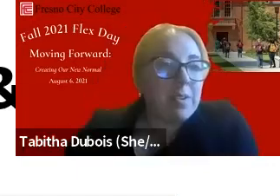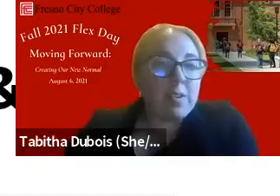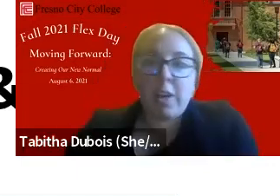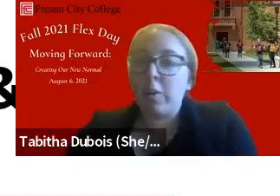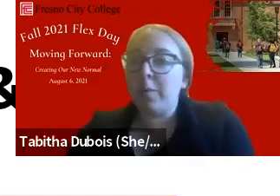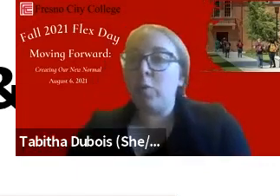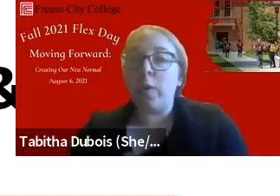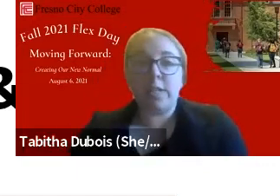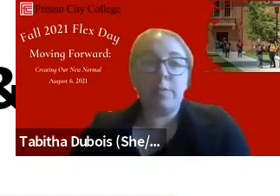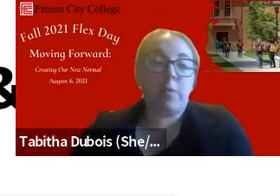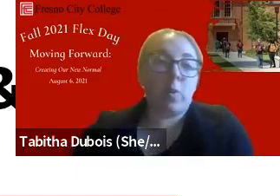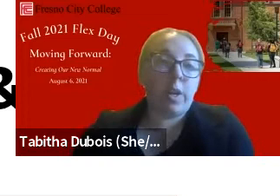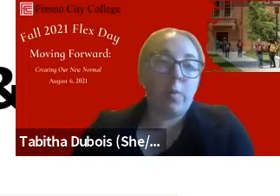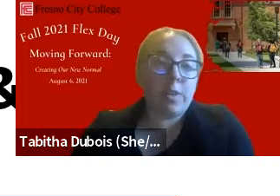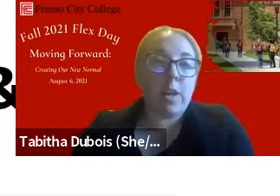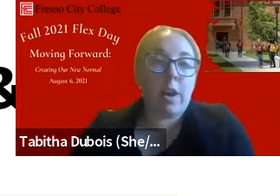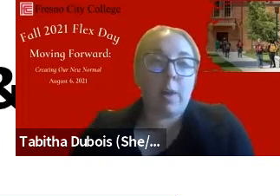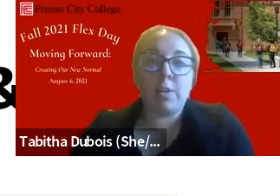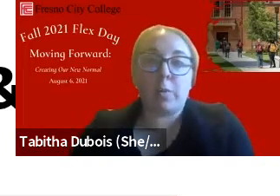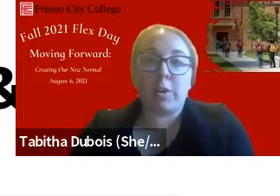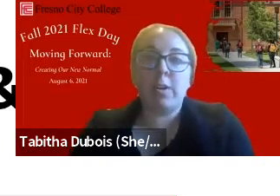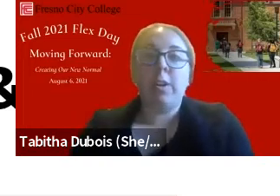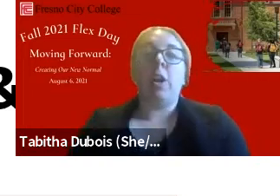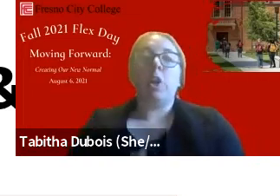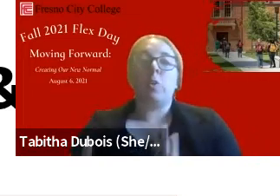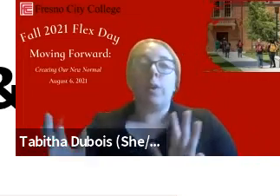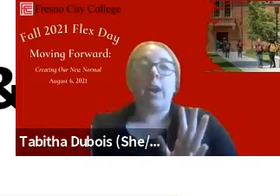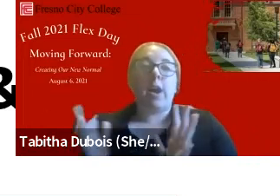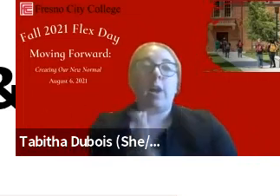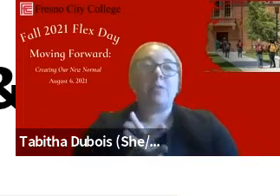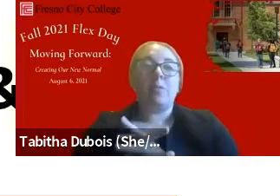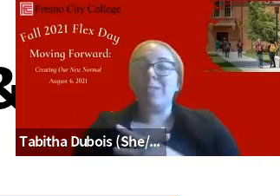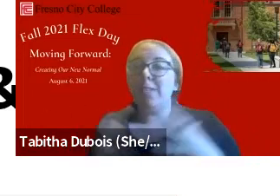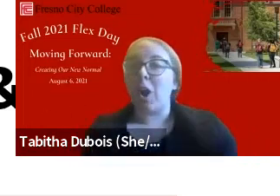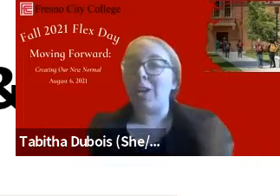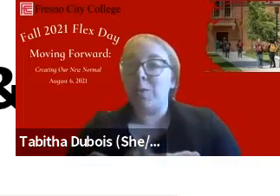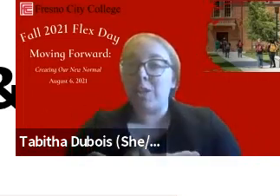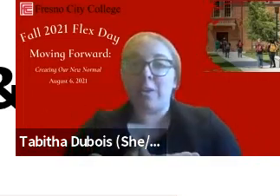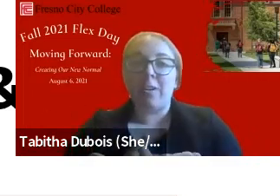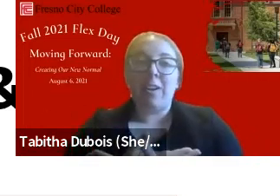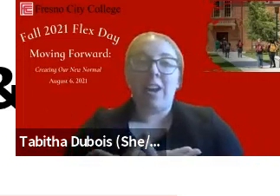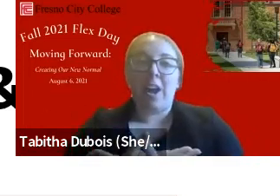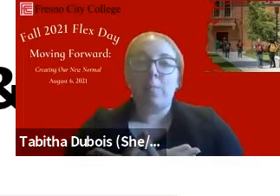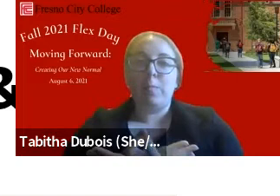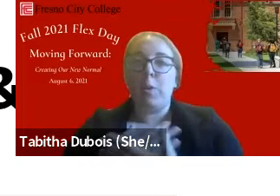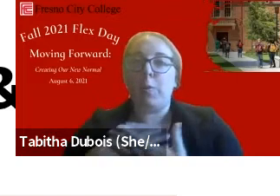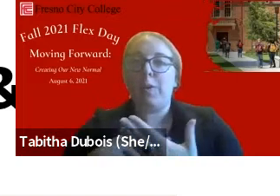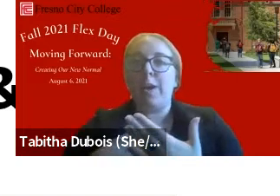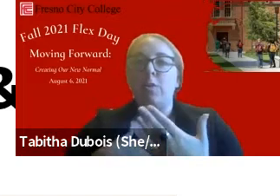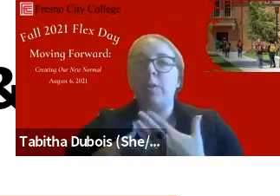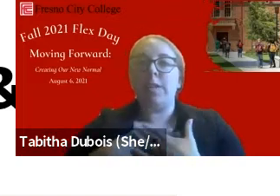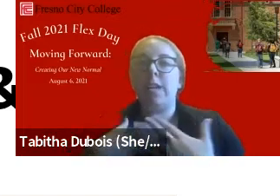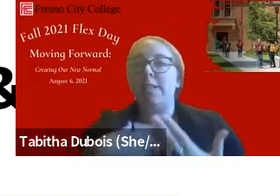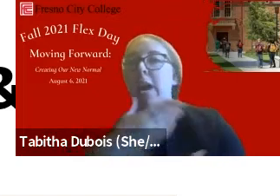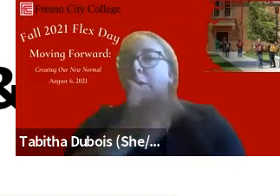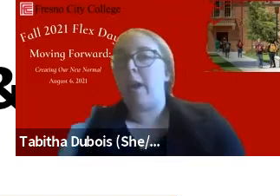there. Here are a few quick tips for working with the interpreter. You're going, so first is talking to each other. You